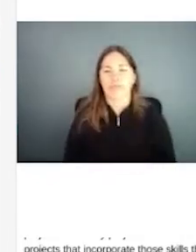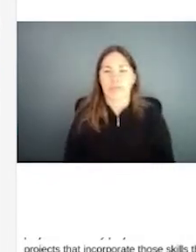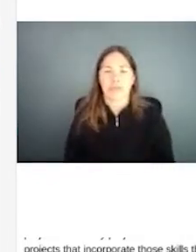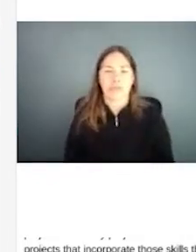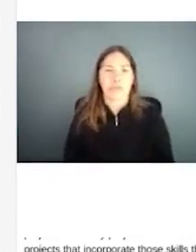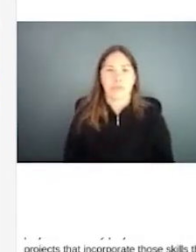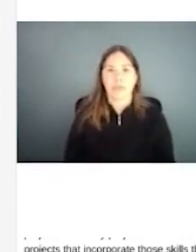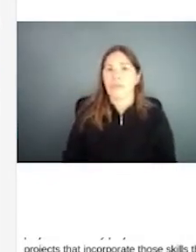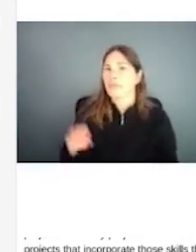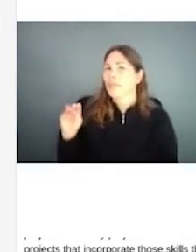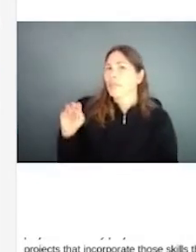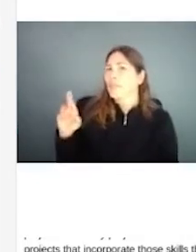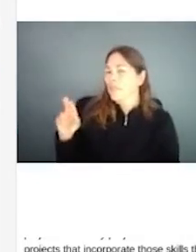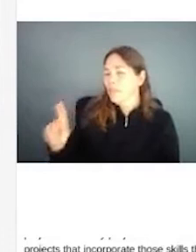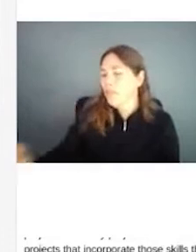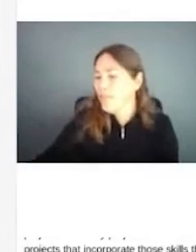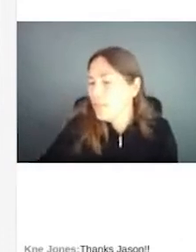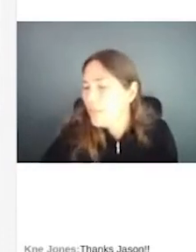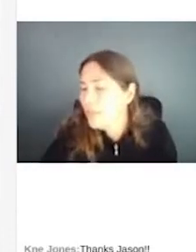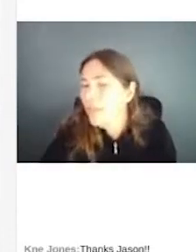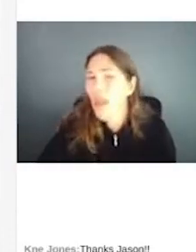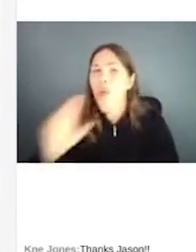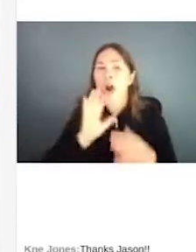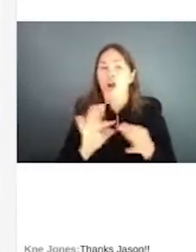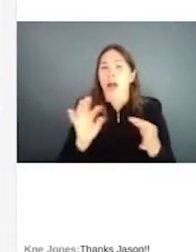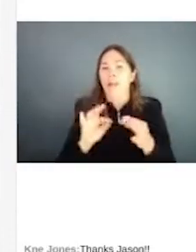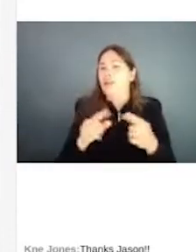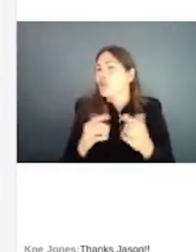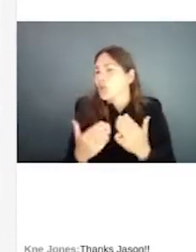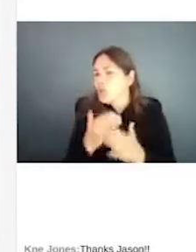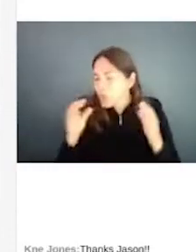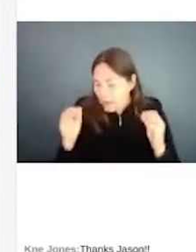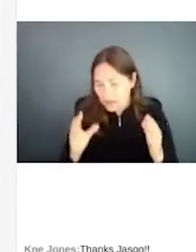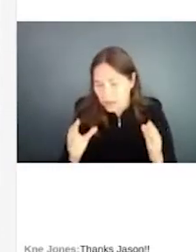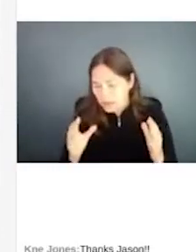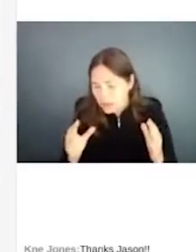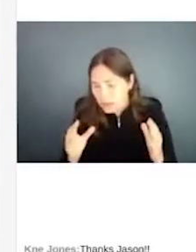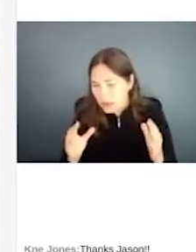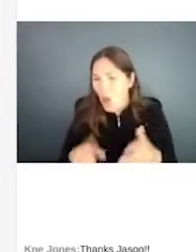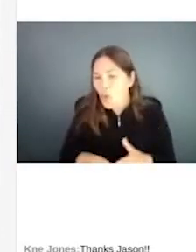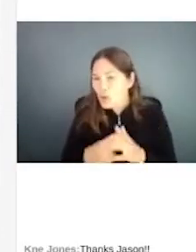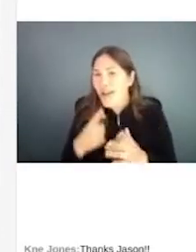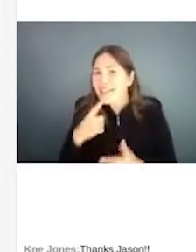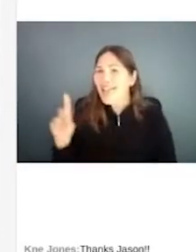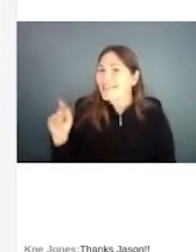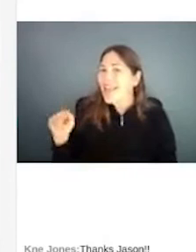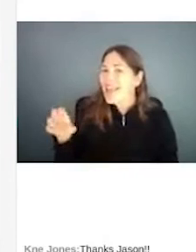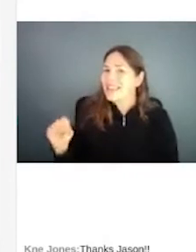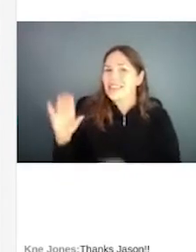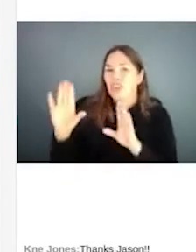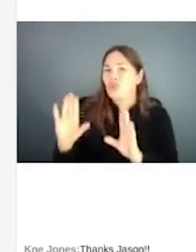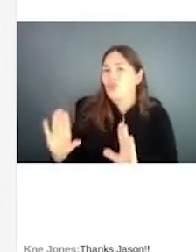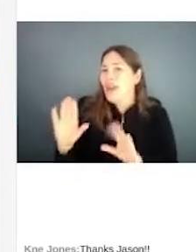I'd like to make a comment to the new teachers. For one, though, let me just start by saying, Dennis, you did a great job of